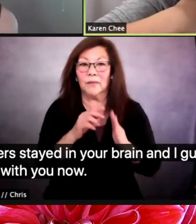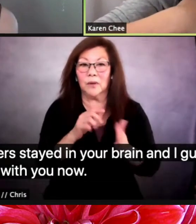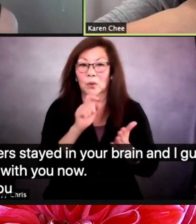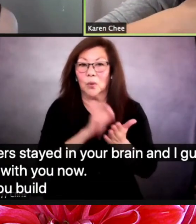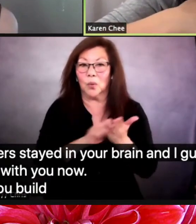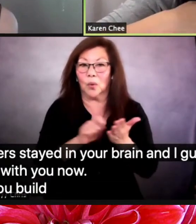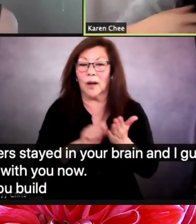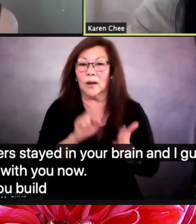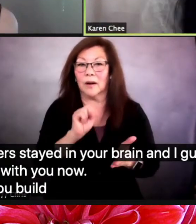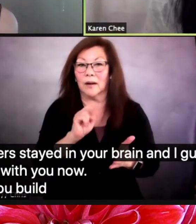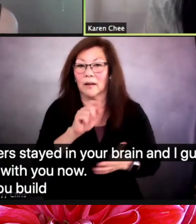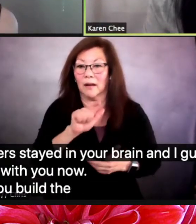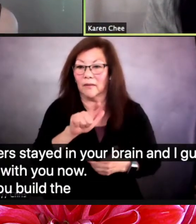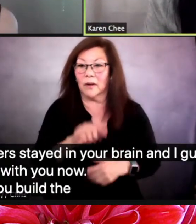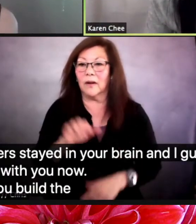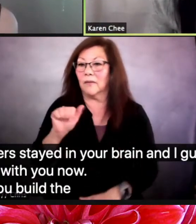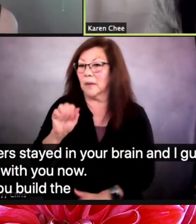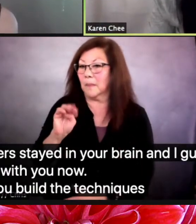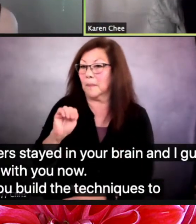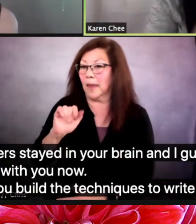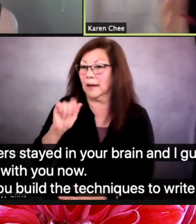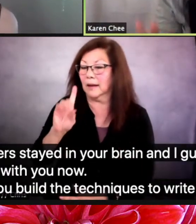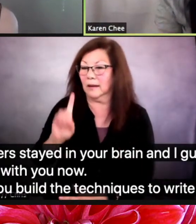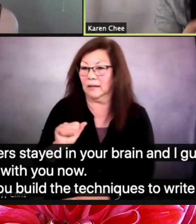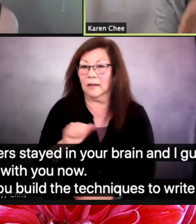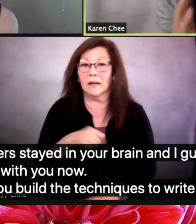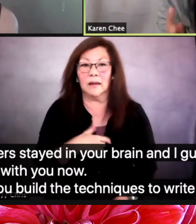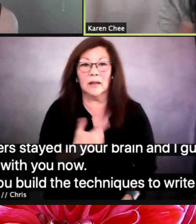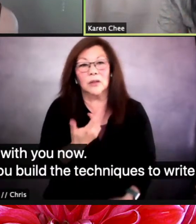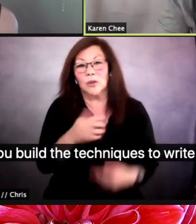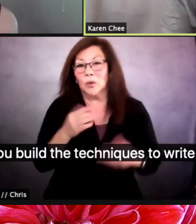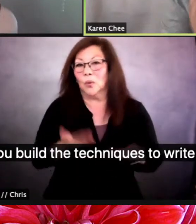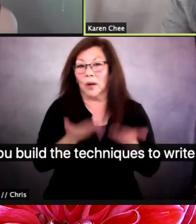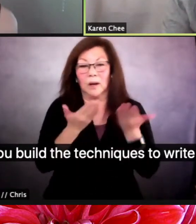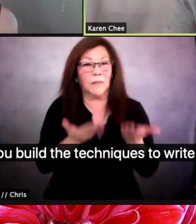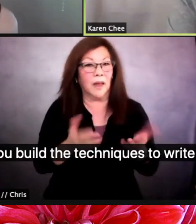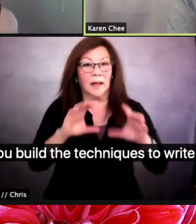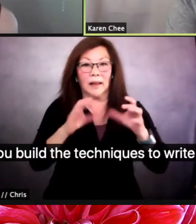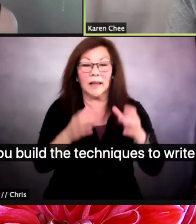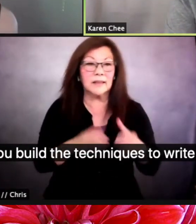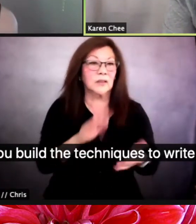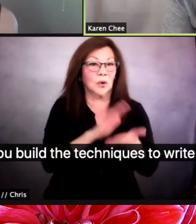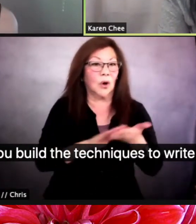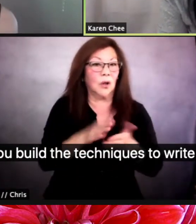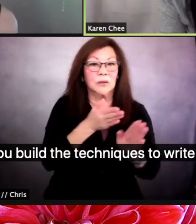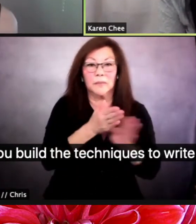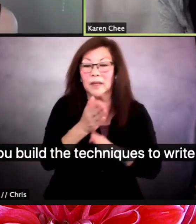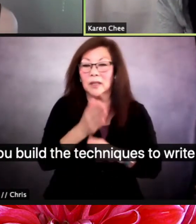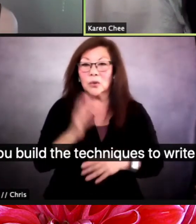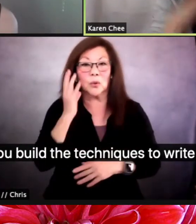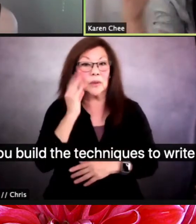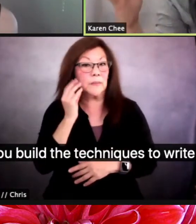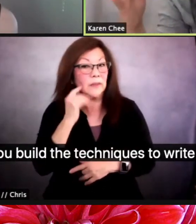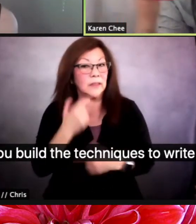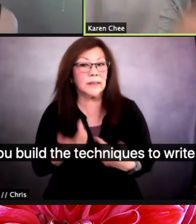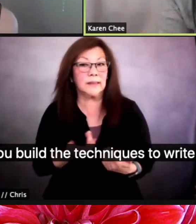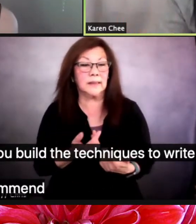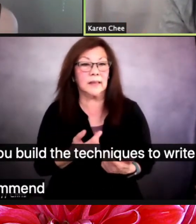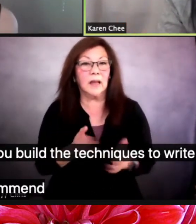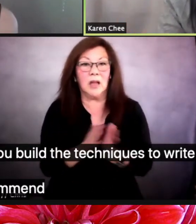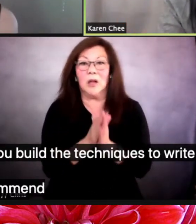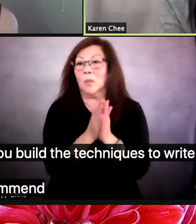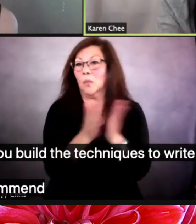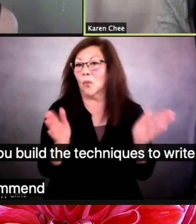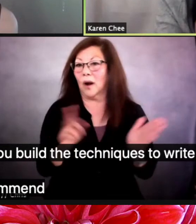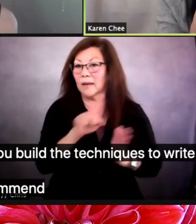answered a question from earlier too. Do you recommend any like classes or college majors or experiences? I guess I'm kind of going to broaden that